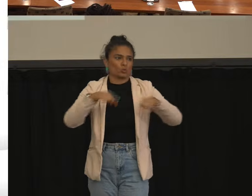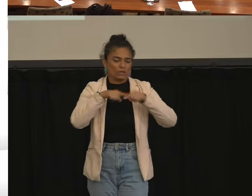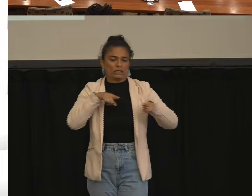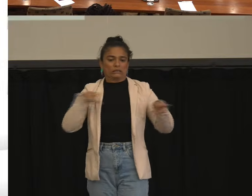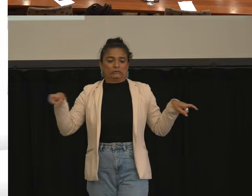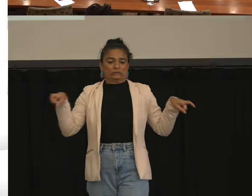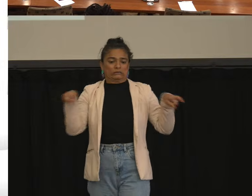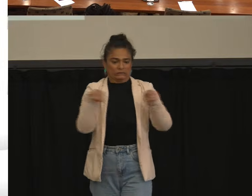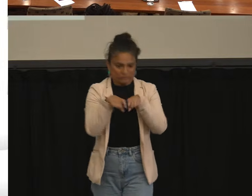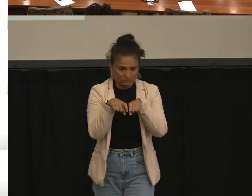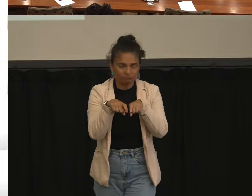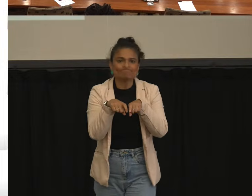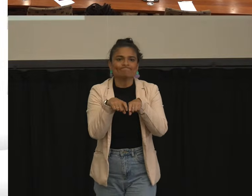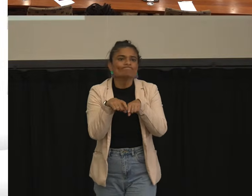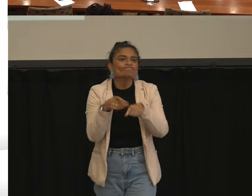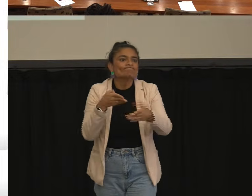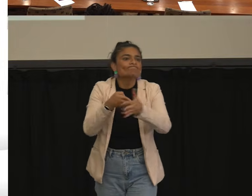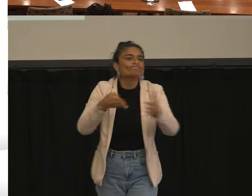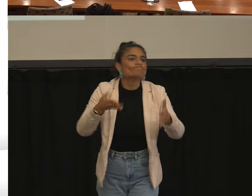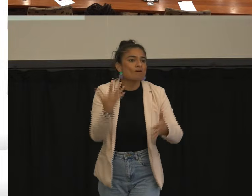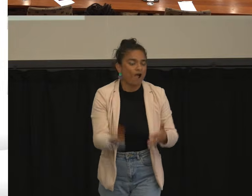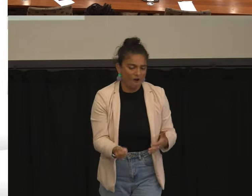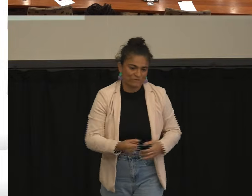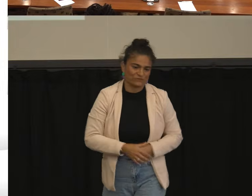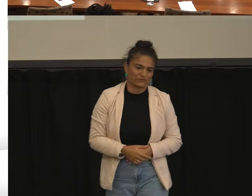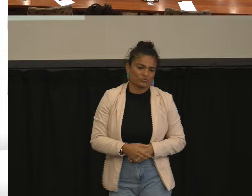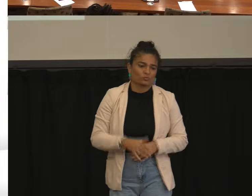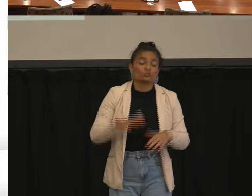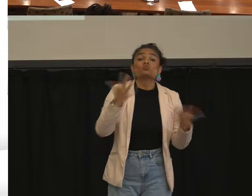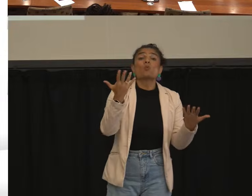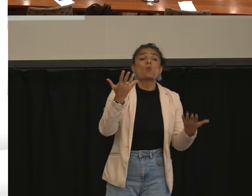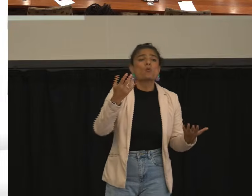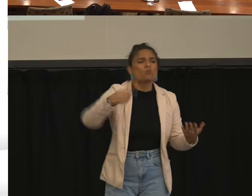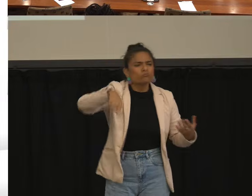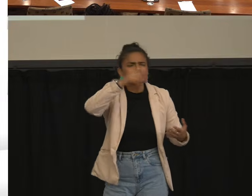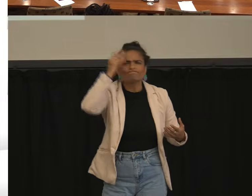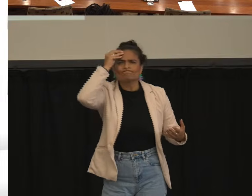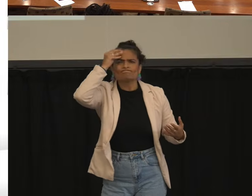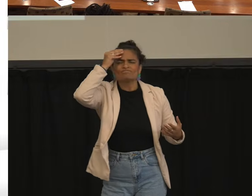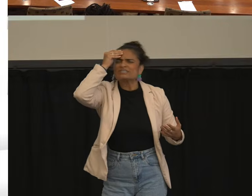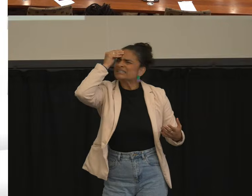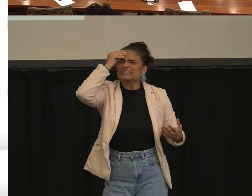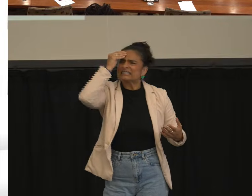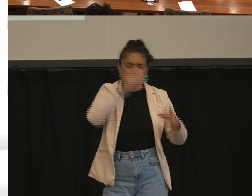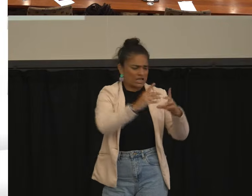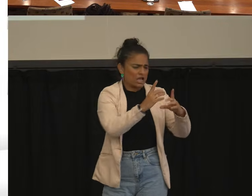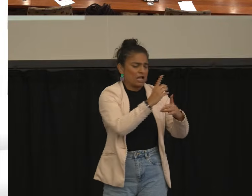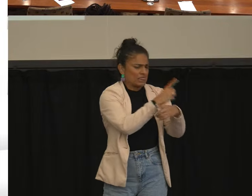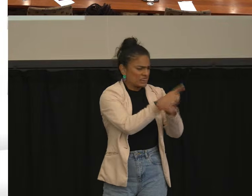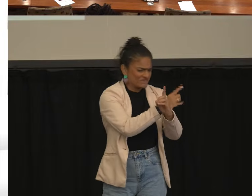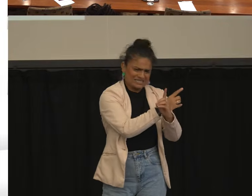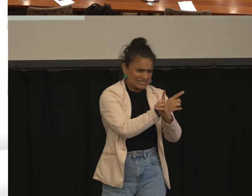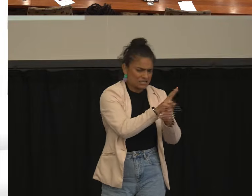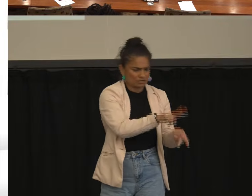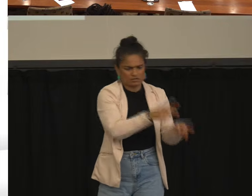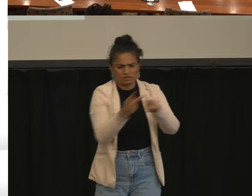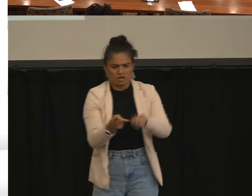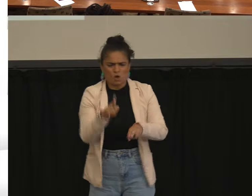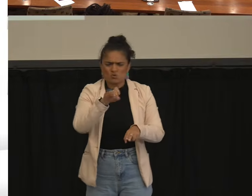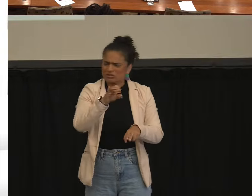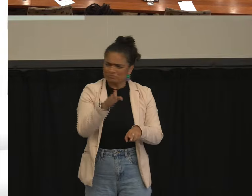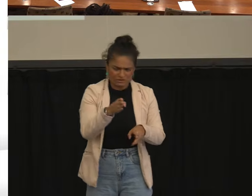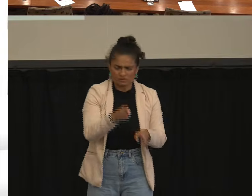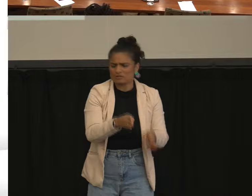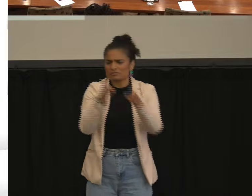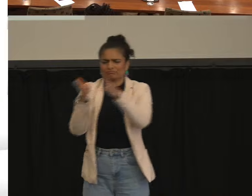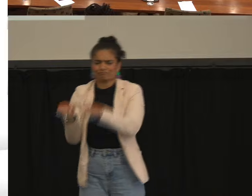So with technology and catching up to developments in technology, we faced a number of barriers. We thought about, if